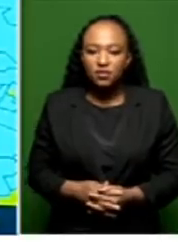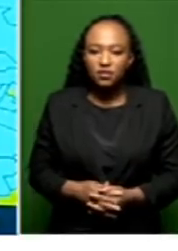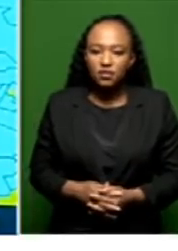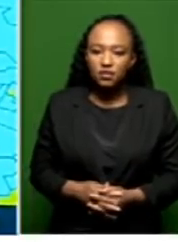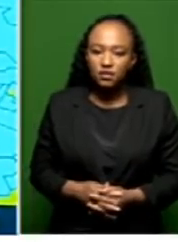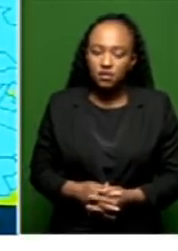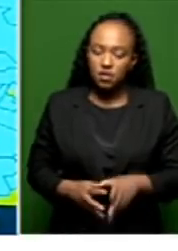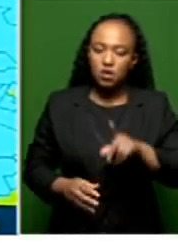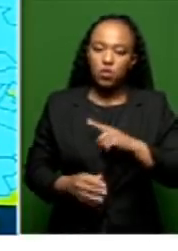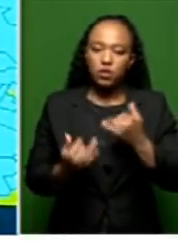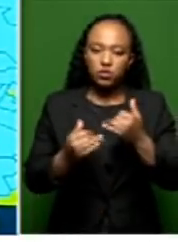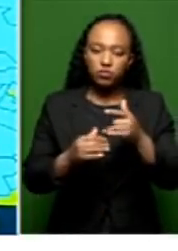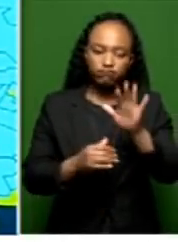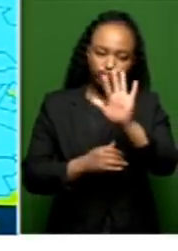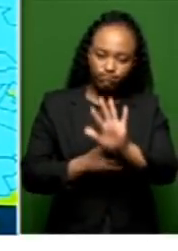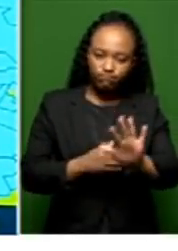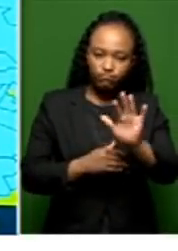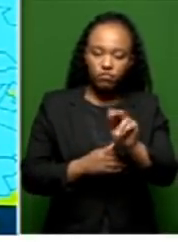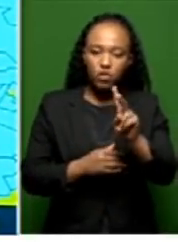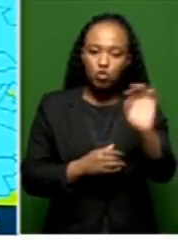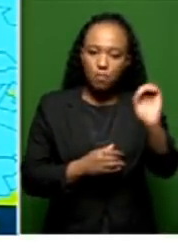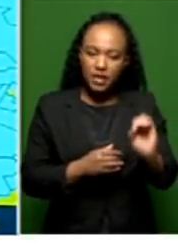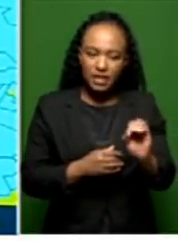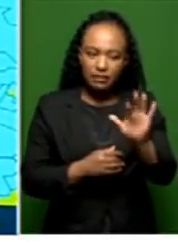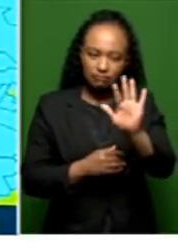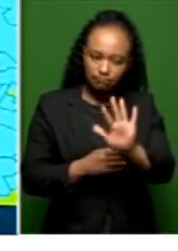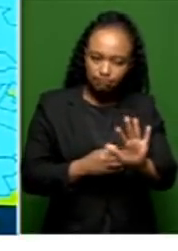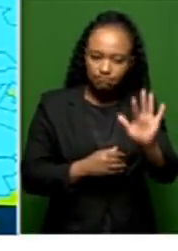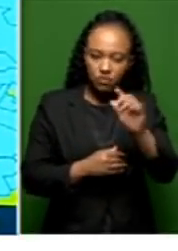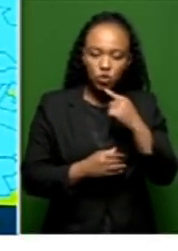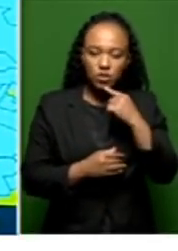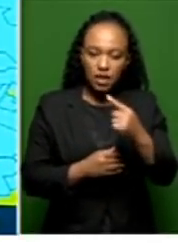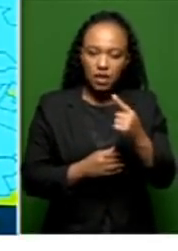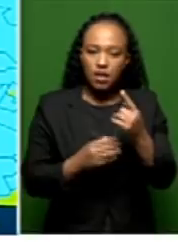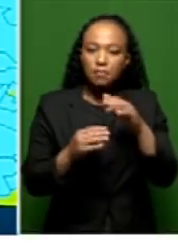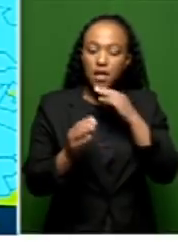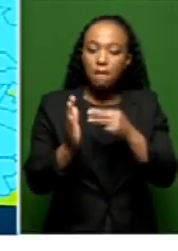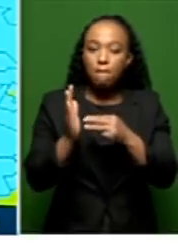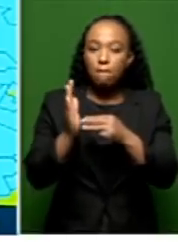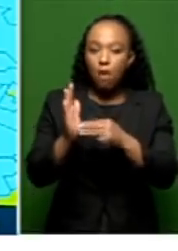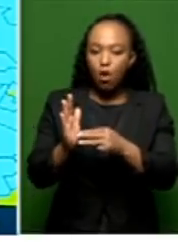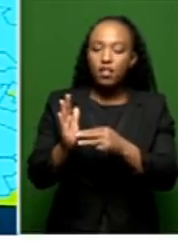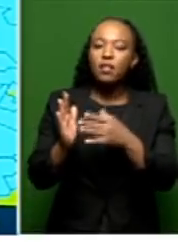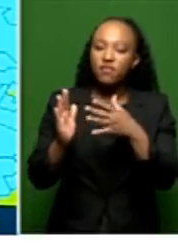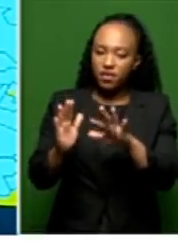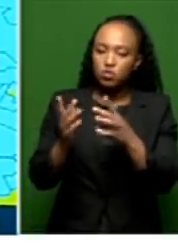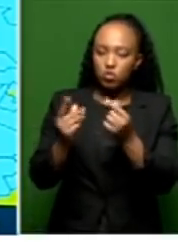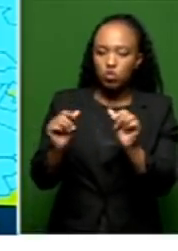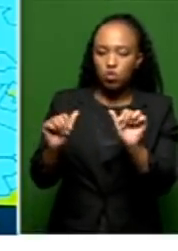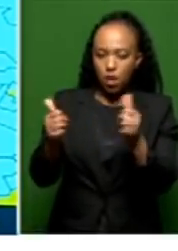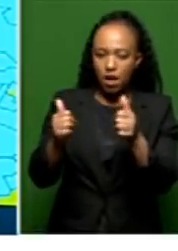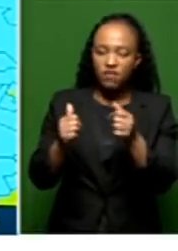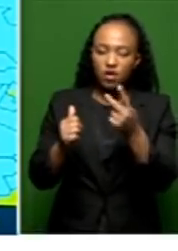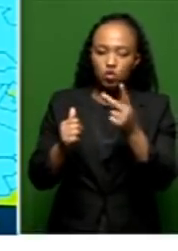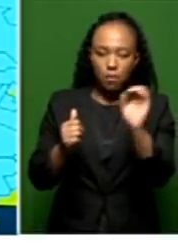to predict within a 2% error, it means that the model has done well. And looking